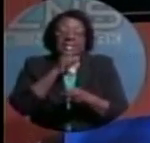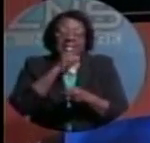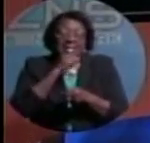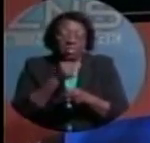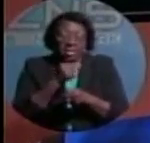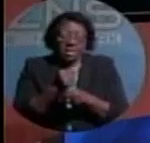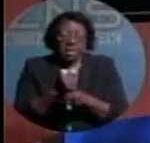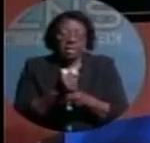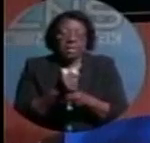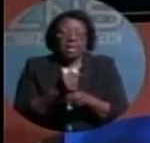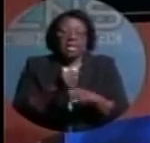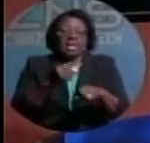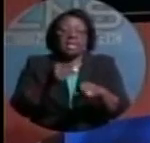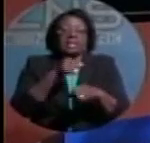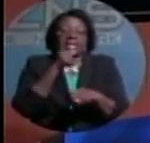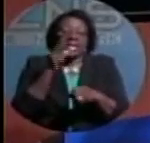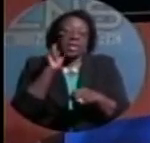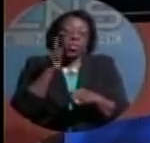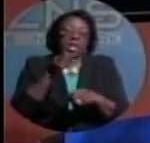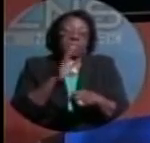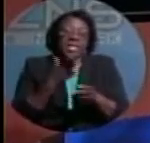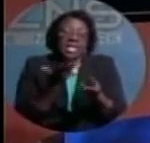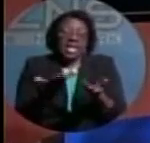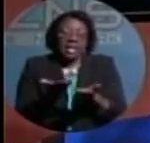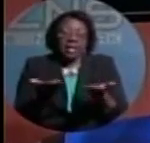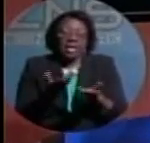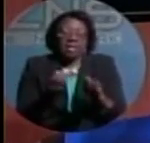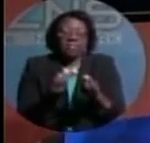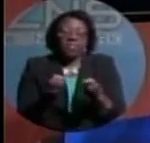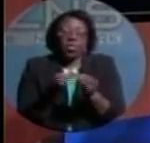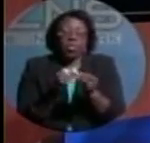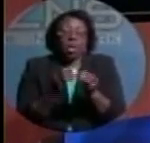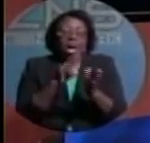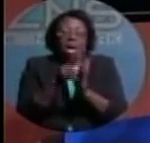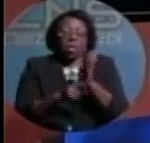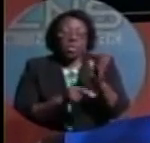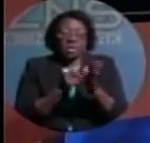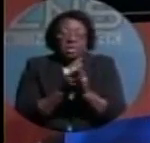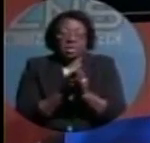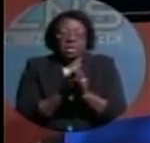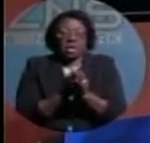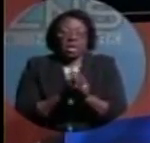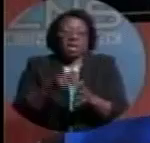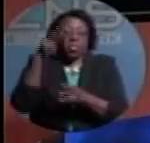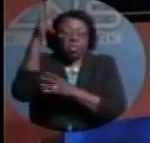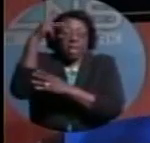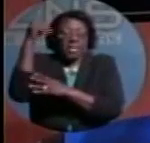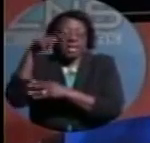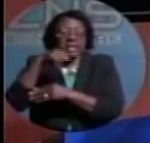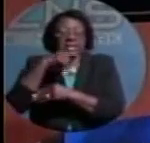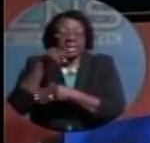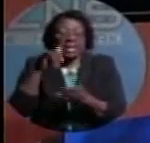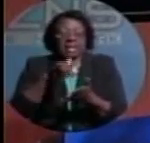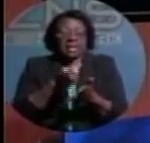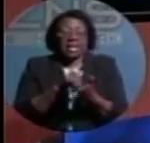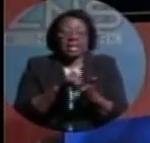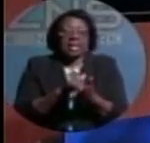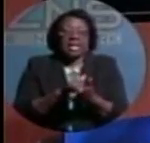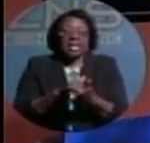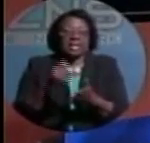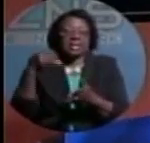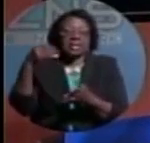landfall in a matter of hours. And considering the potential danger a hurricane can unleash, Prime Minister Christie assured residents that